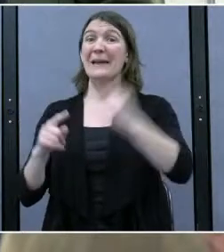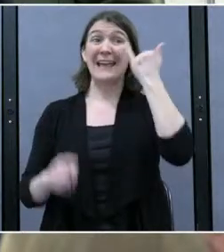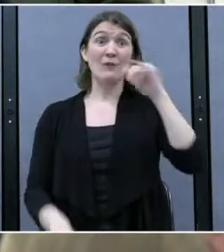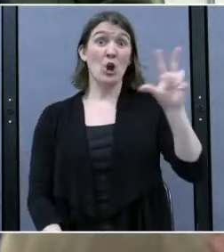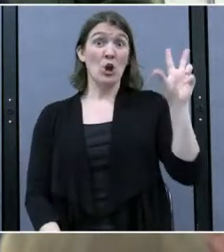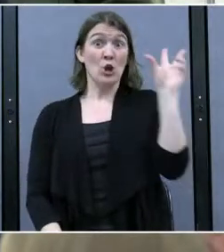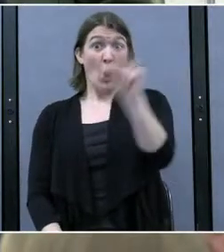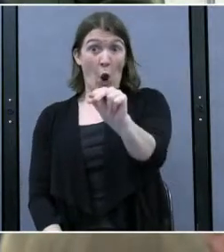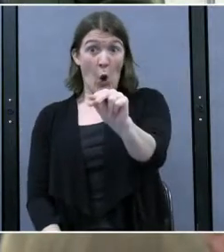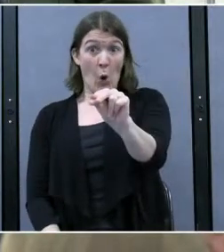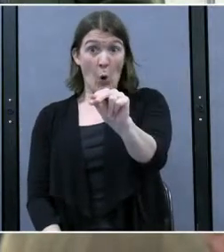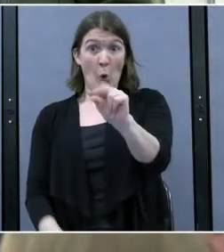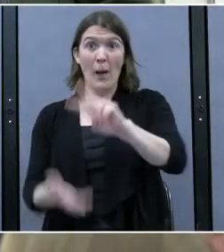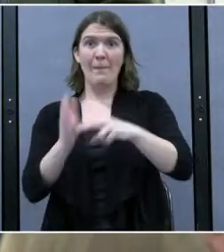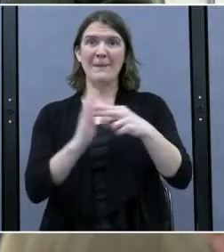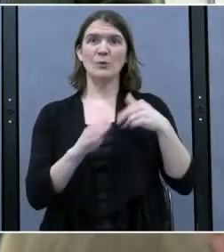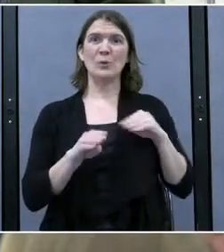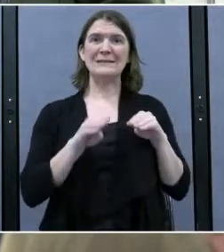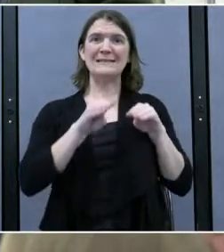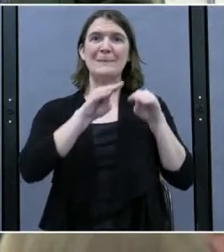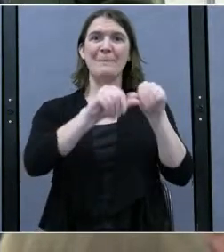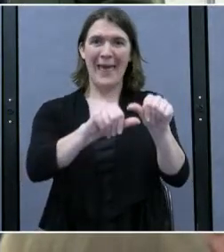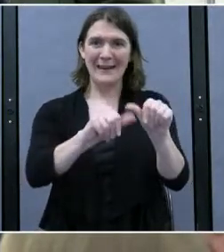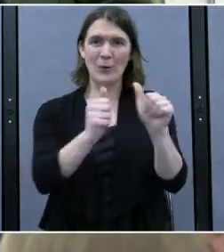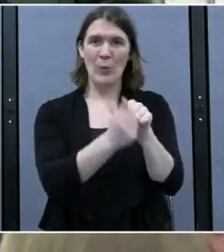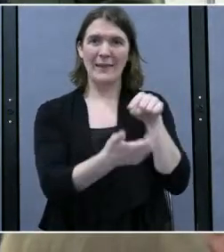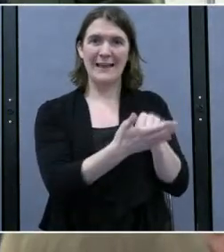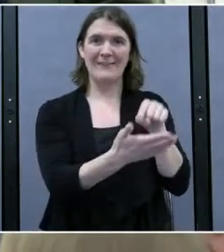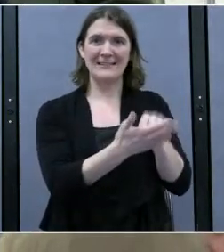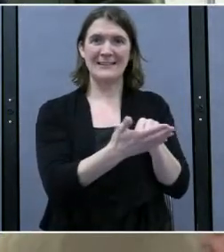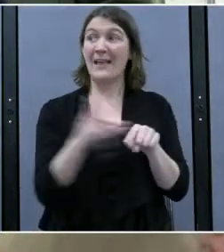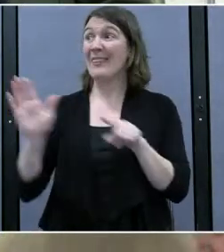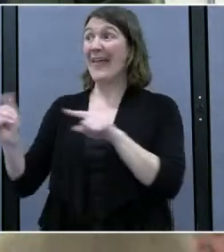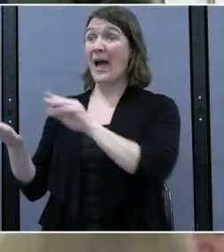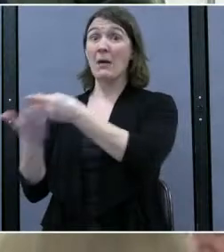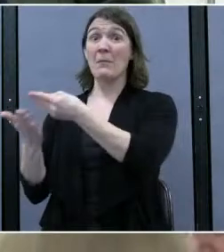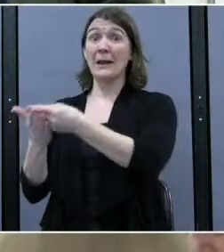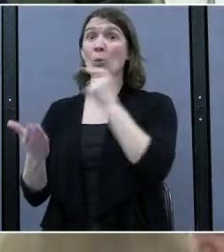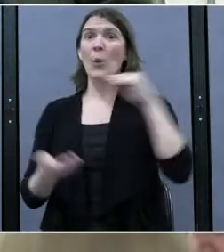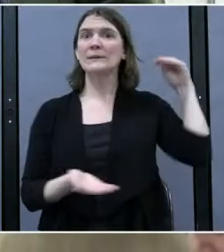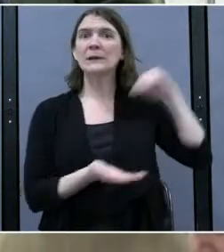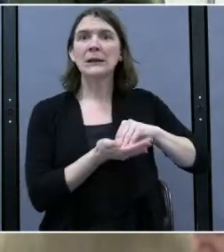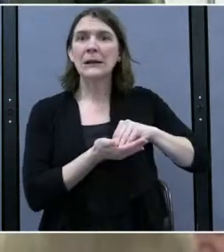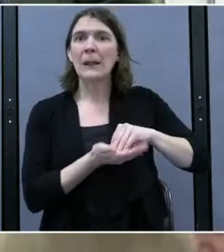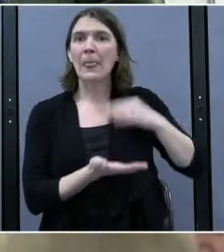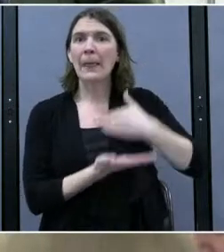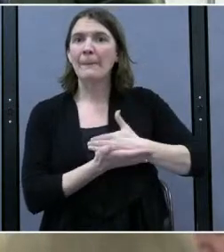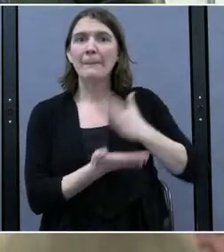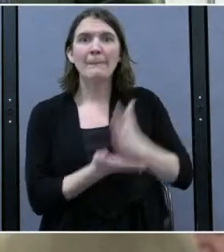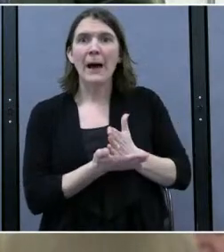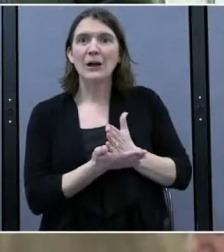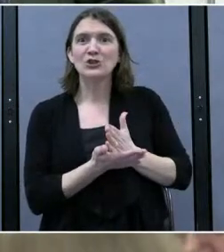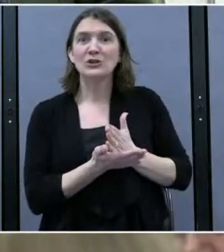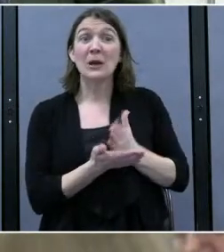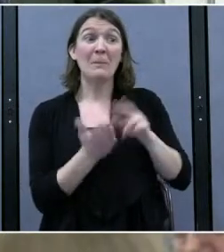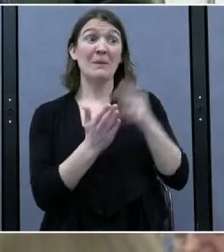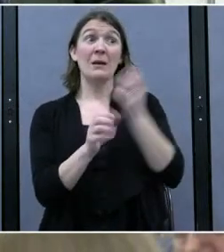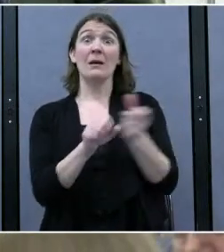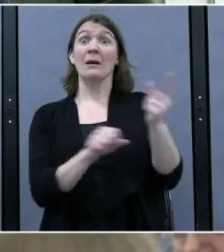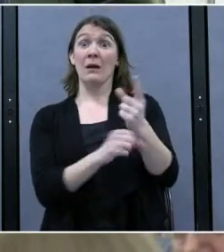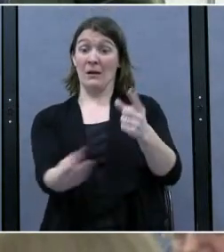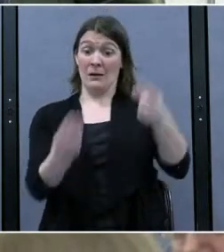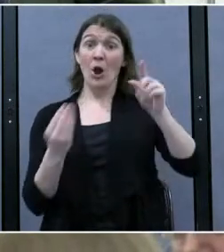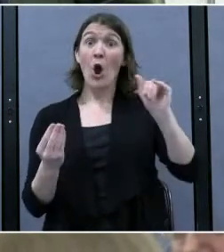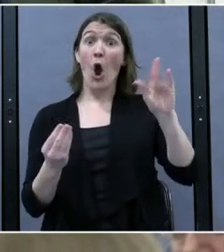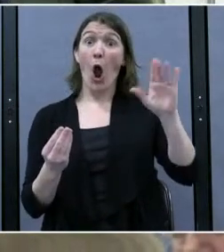deficit spending because we don't have that money in the FY25 budget. So when we see the audit of FY25,